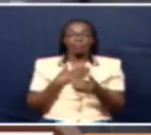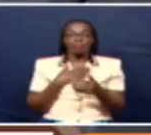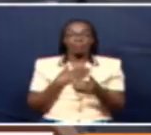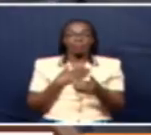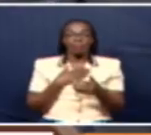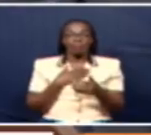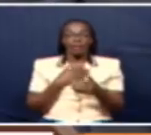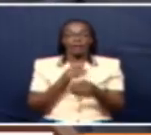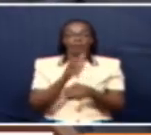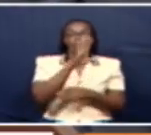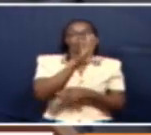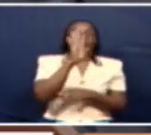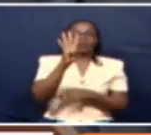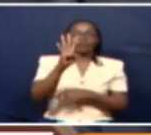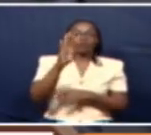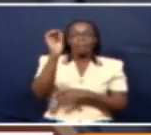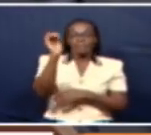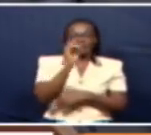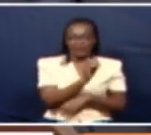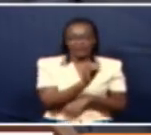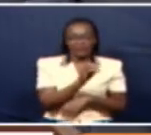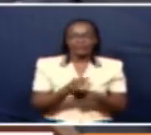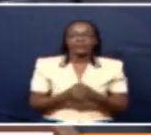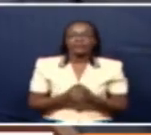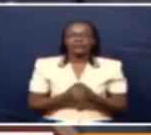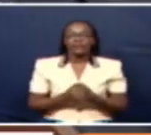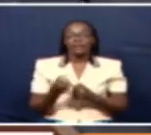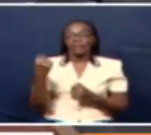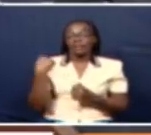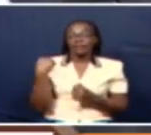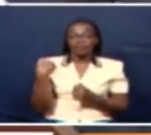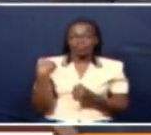of 54%. The numbers